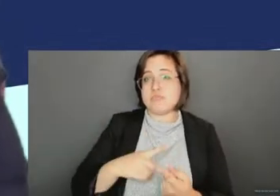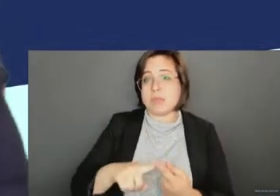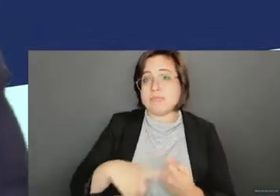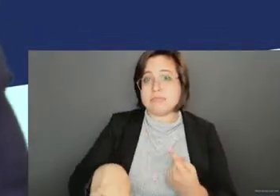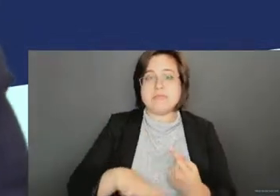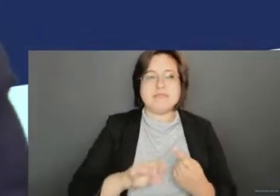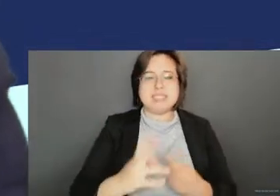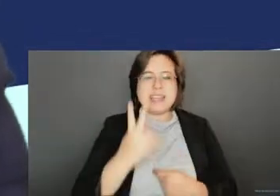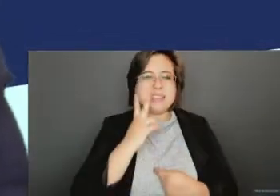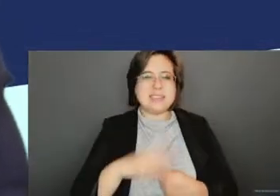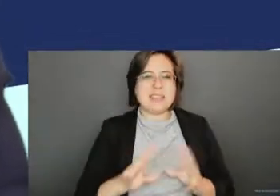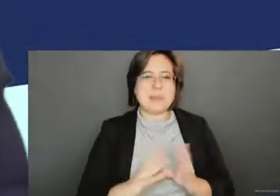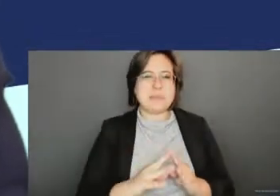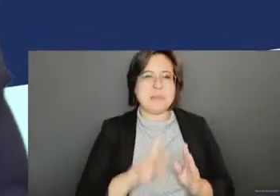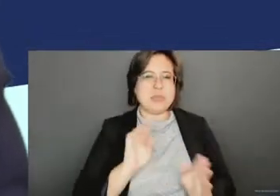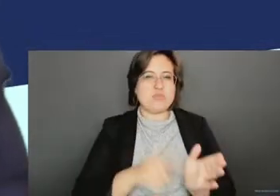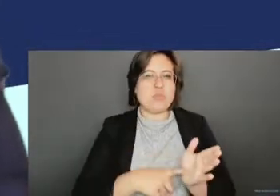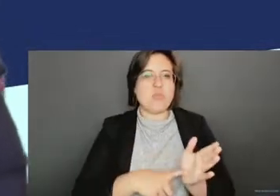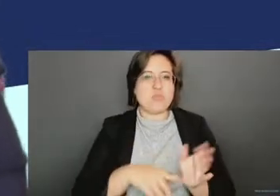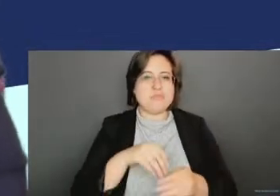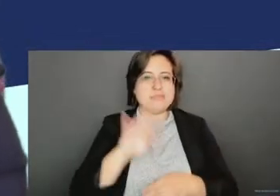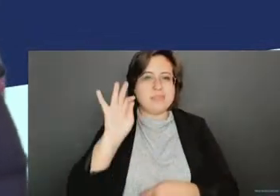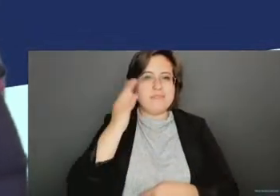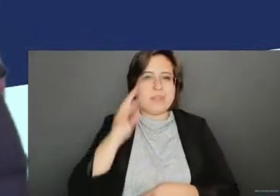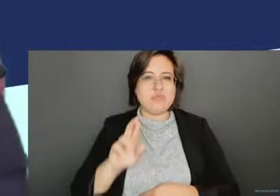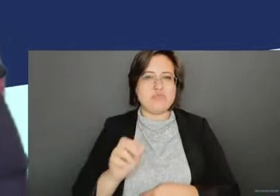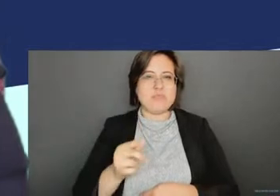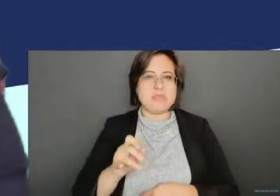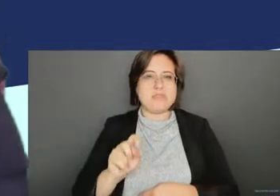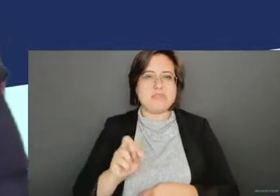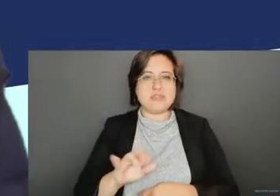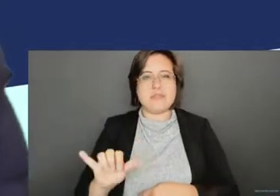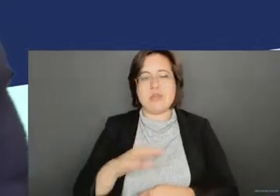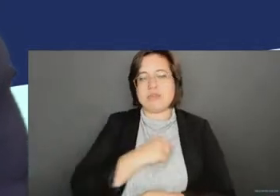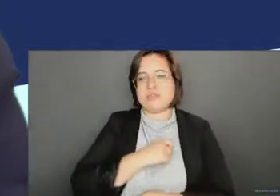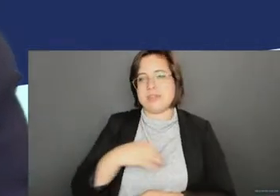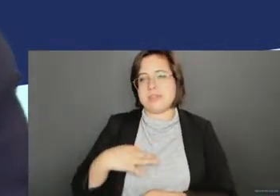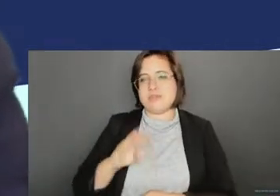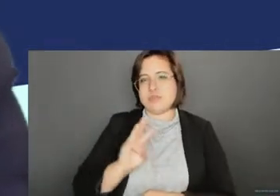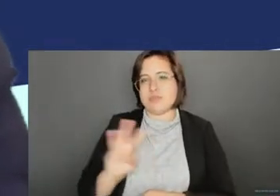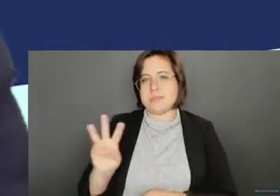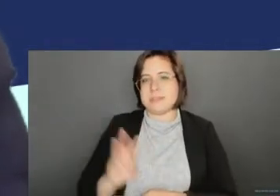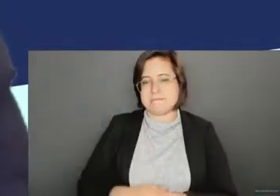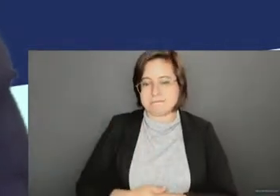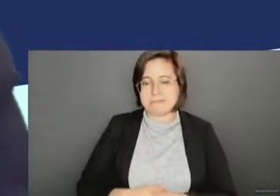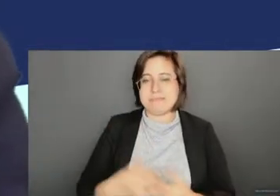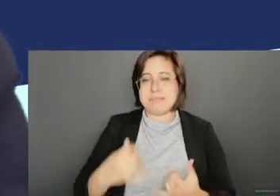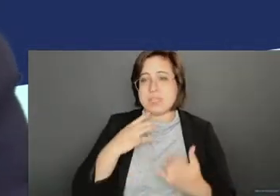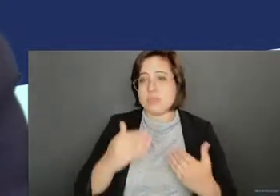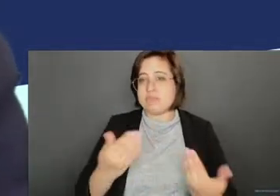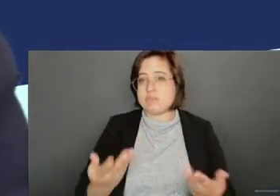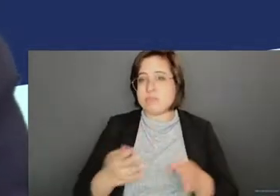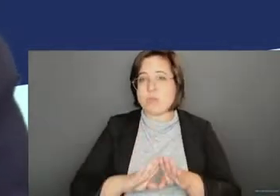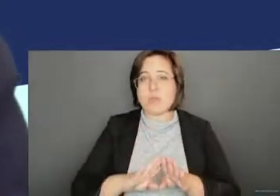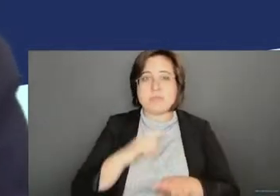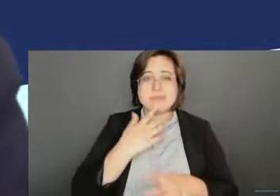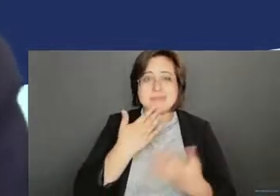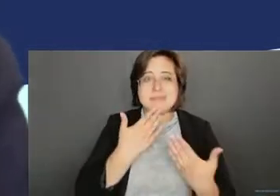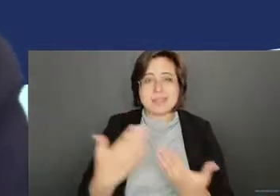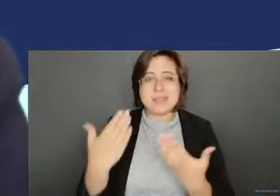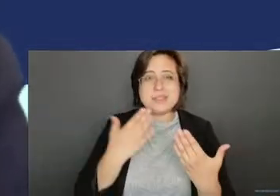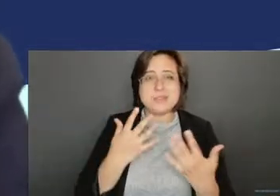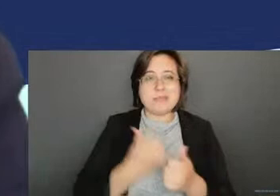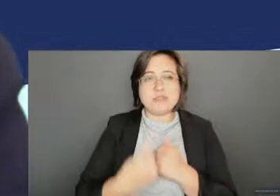in the meeting notice. Look for that in the Federal Register, as well as on the task force website. So I'll close out by saying thank you everyone